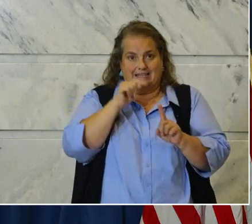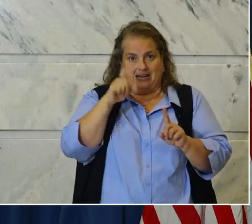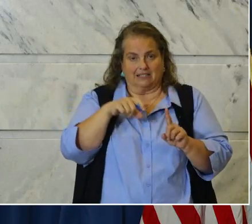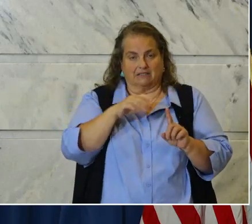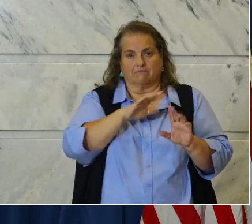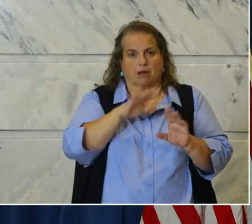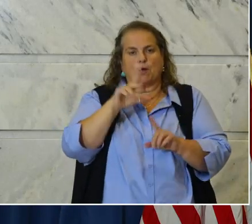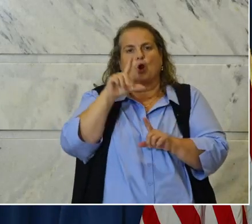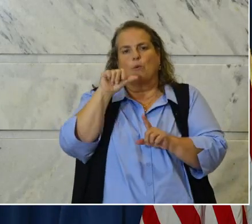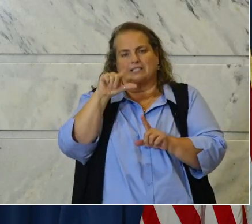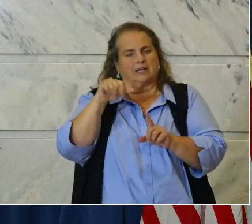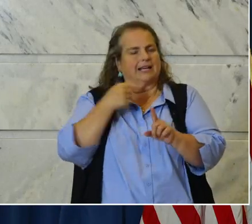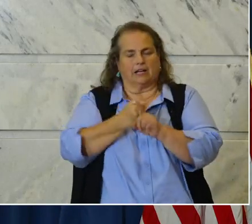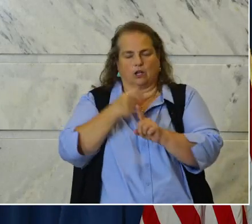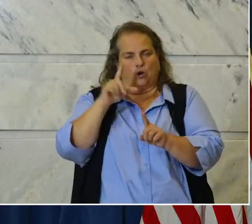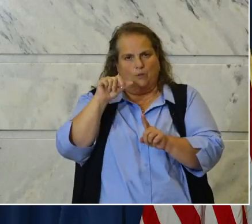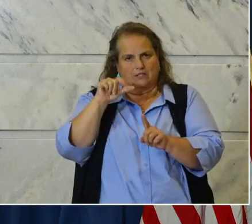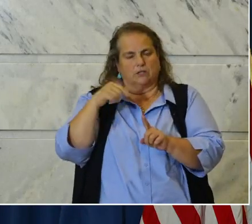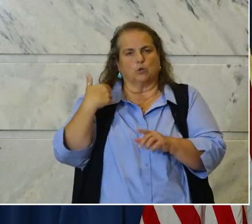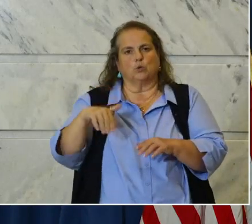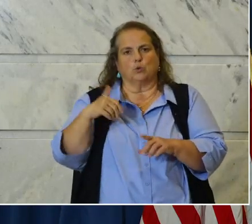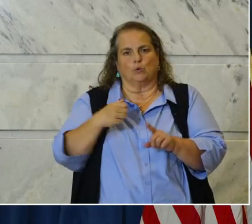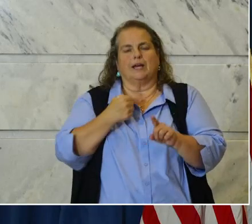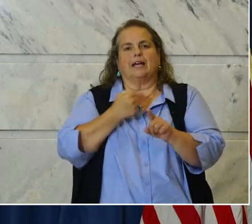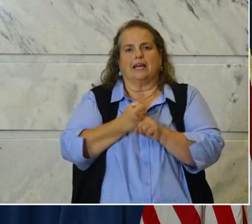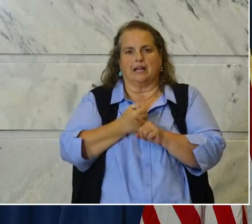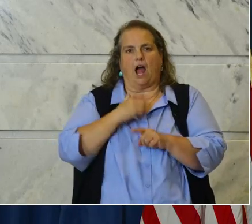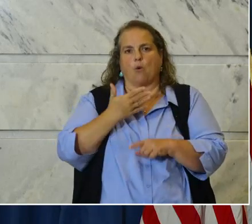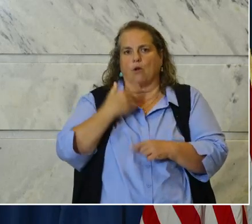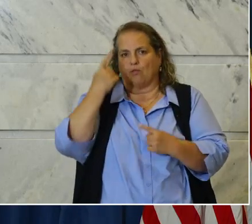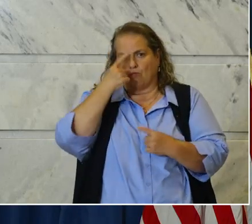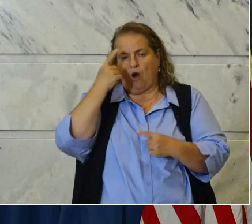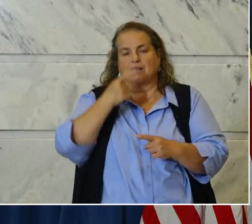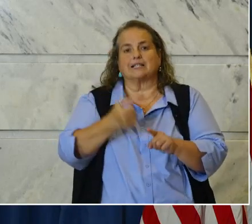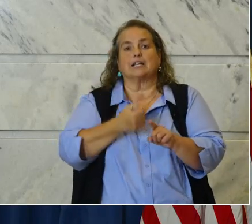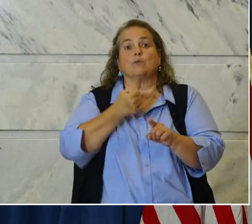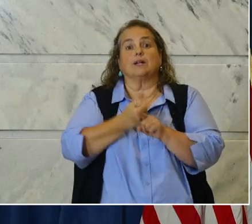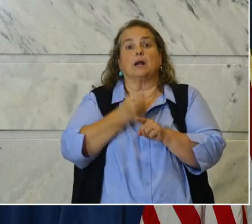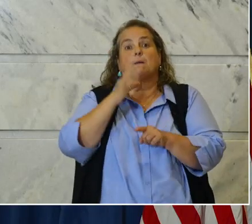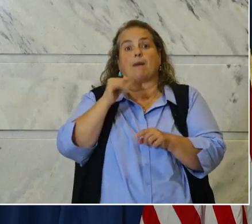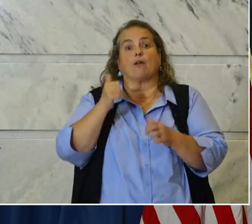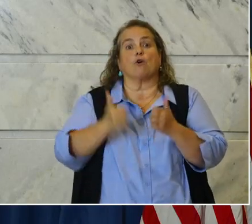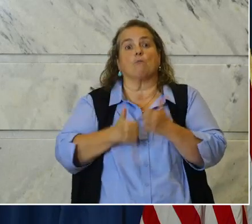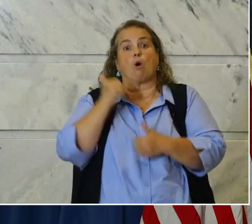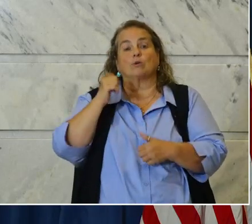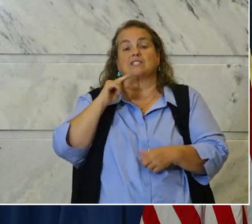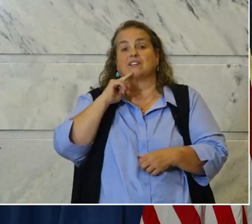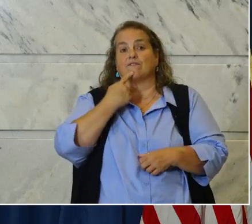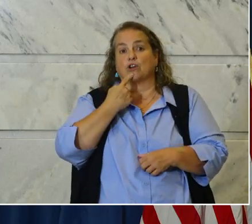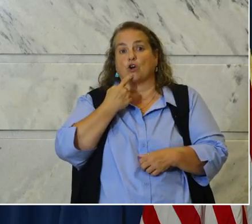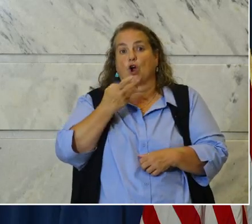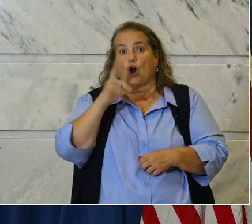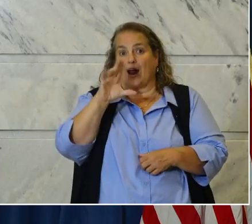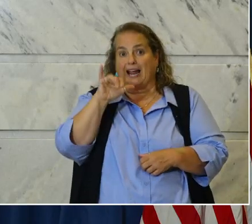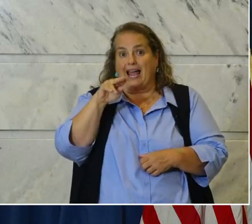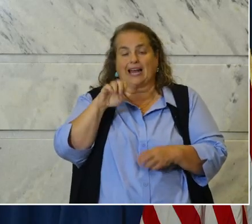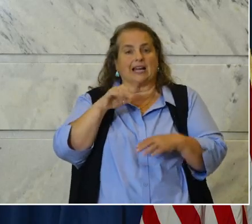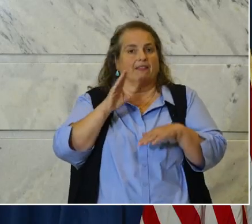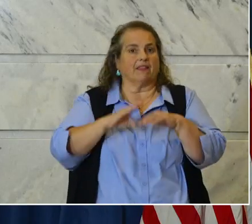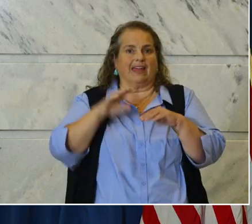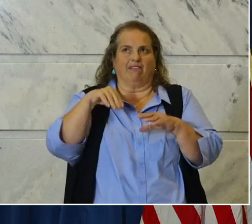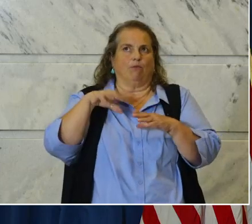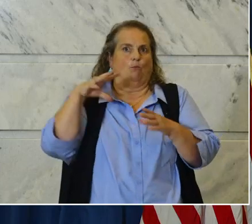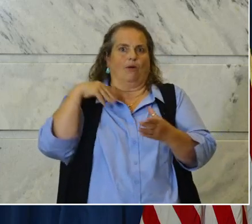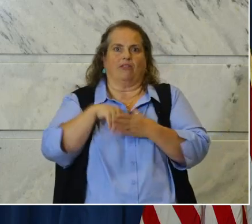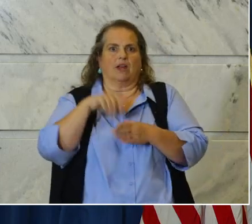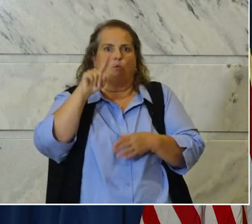go out to Louisiana, hit by the largest, most severe hurricane, I think, in 100 years.